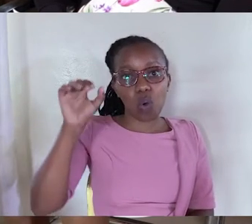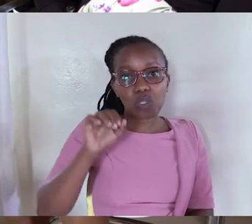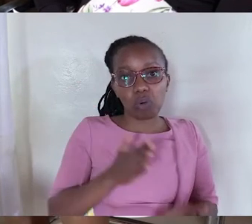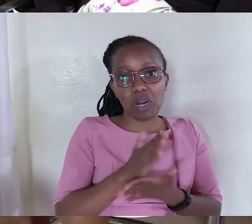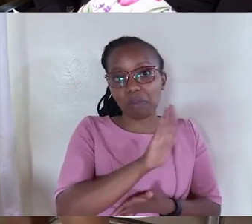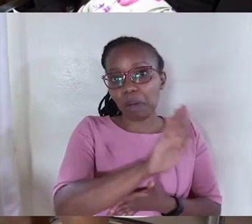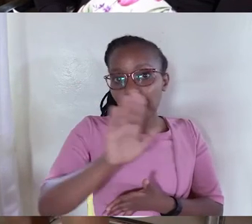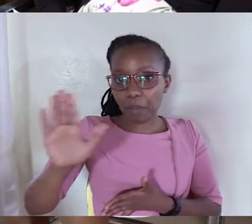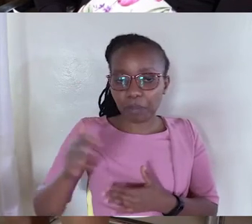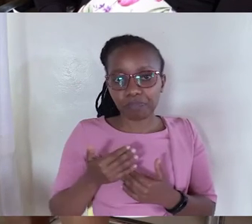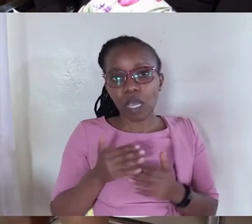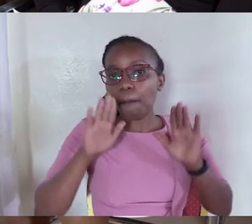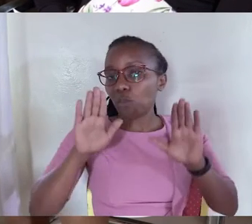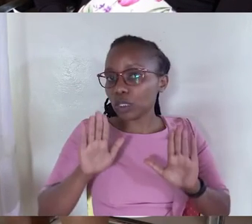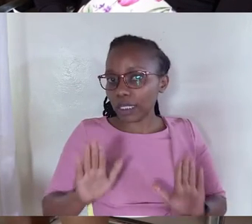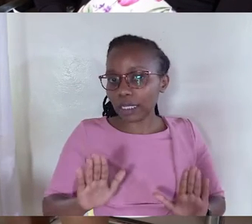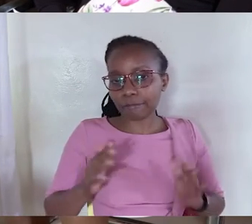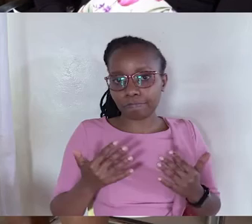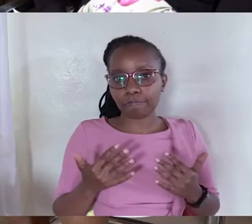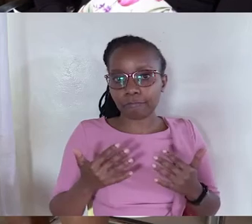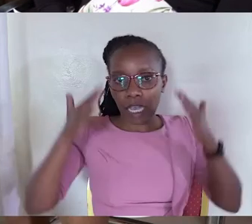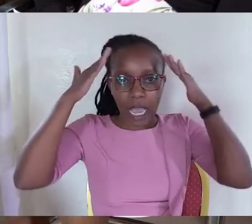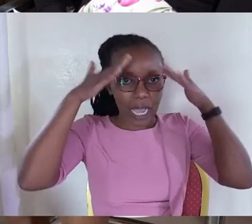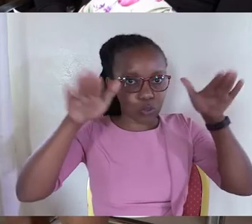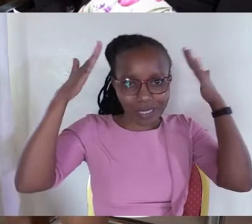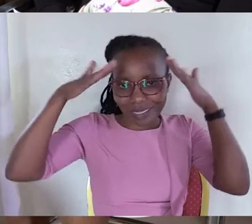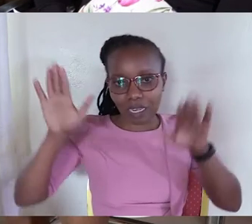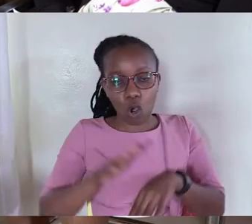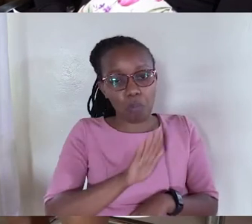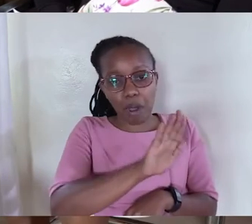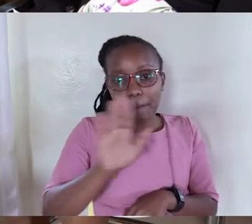So it is important that they are actually sensitized on their